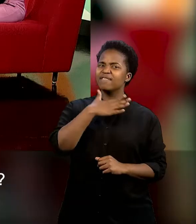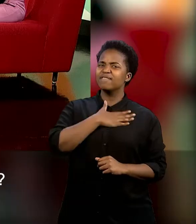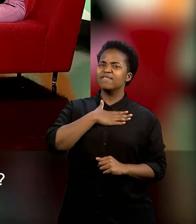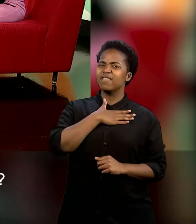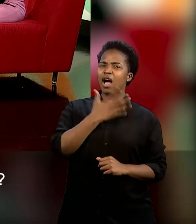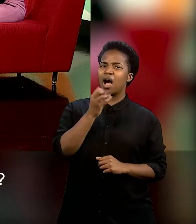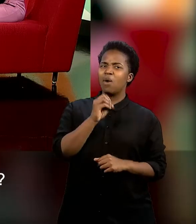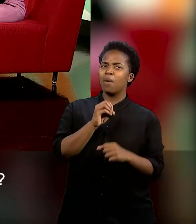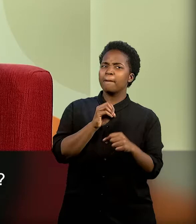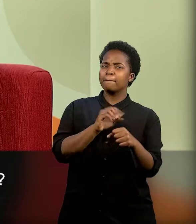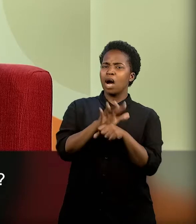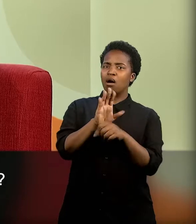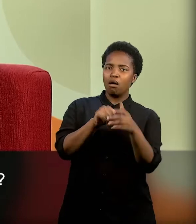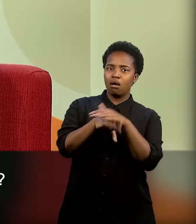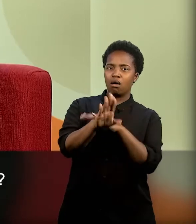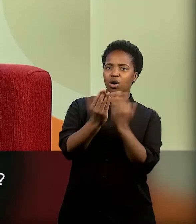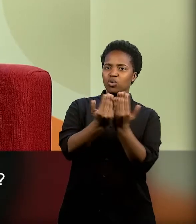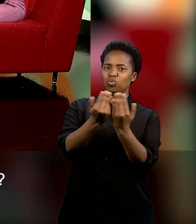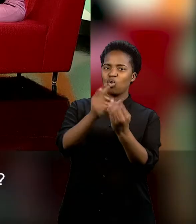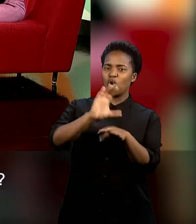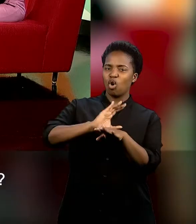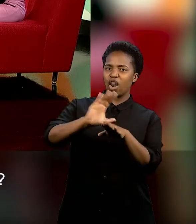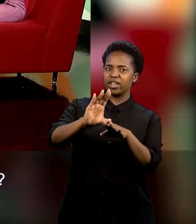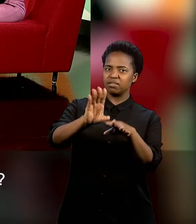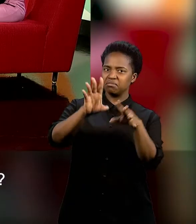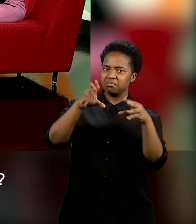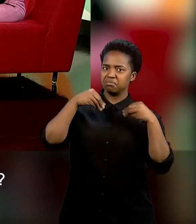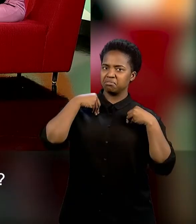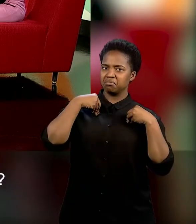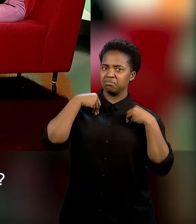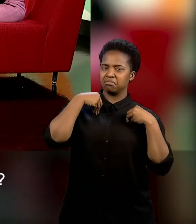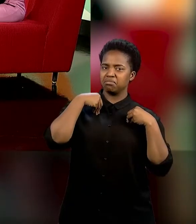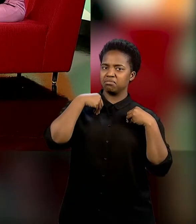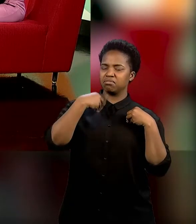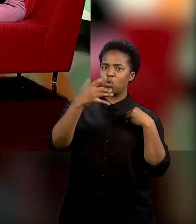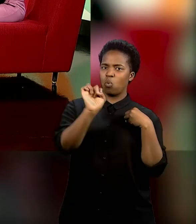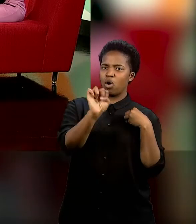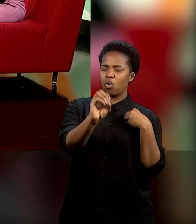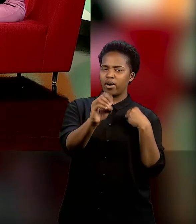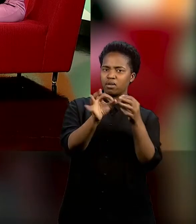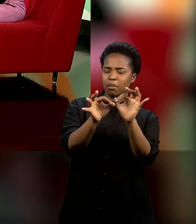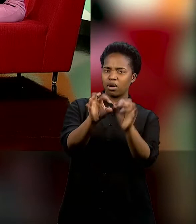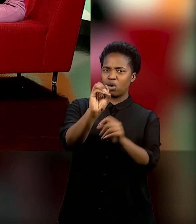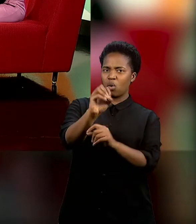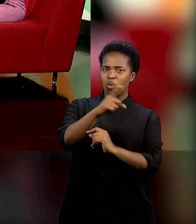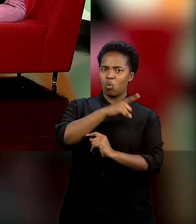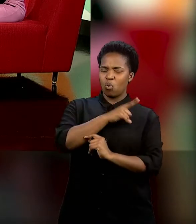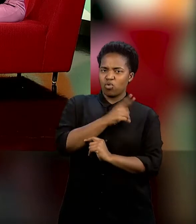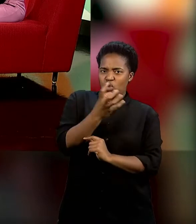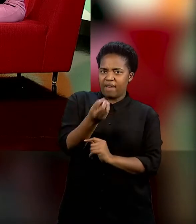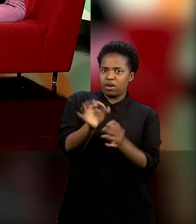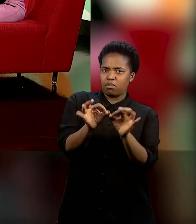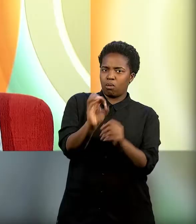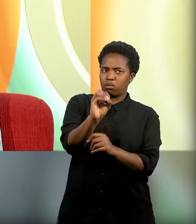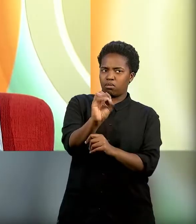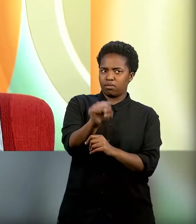how did that impact on you, hore o ye to a school of your choice, o be accepted, and then ho thwe ha ono kgona ho kena ka baka la hore